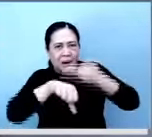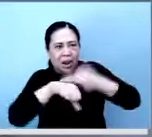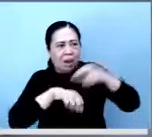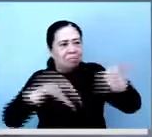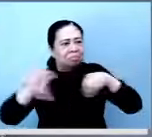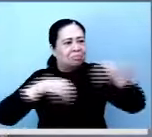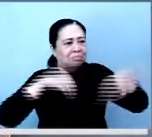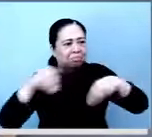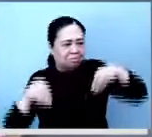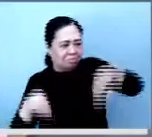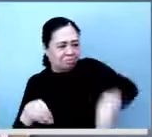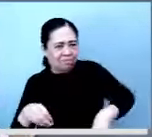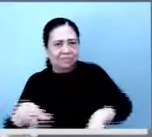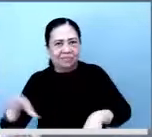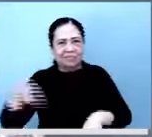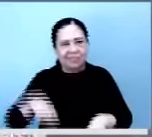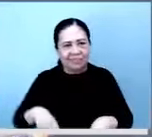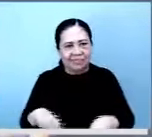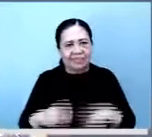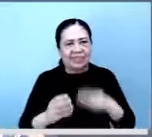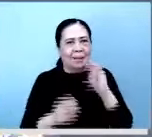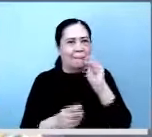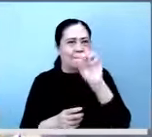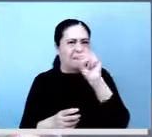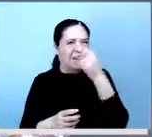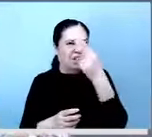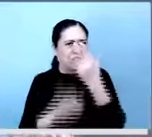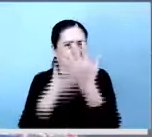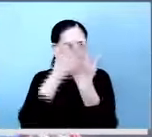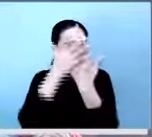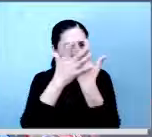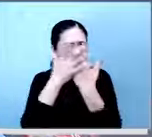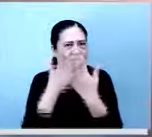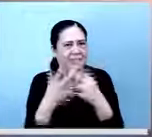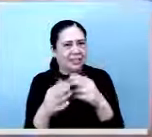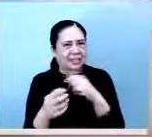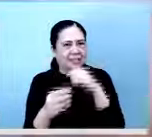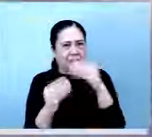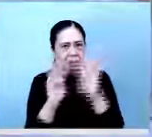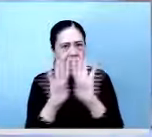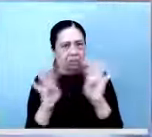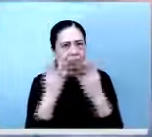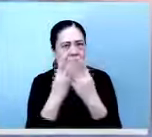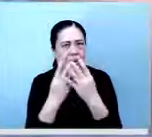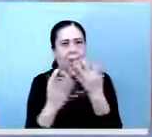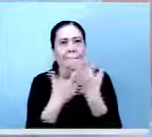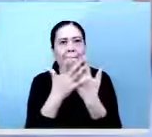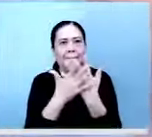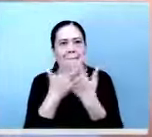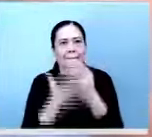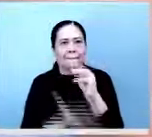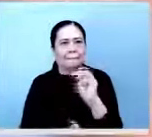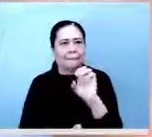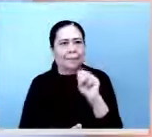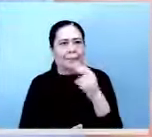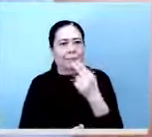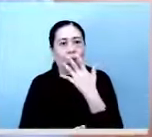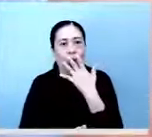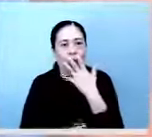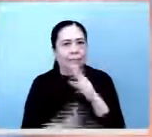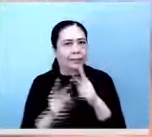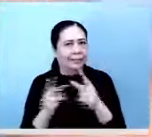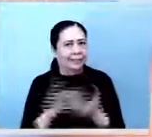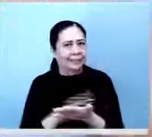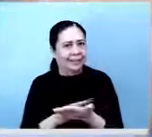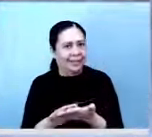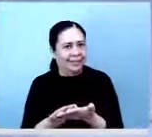sa Pero, loob. Pero, ano na naman siya, mesh naman siya, it's gonna filter out. Okay, I just want to point out na yung mga colors, very nice din kasi